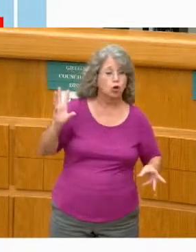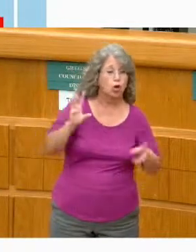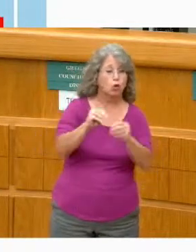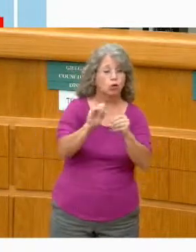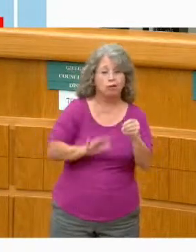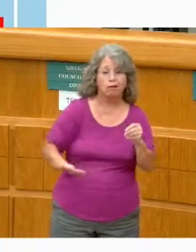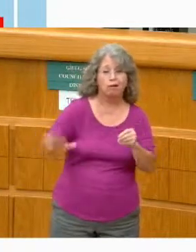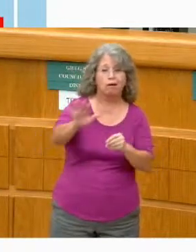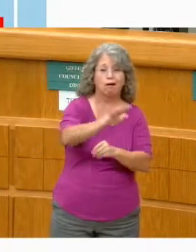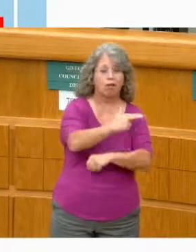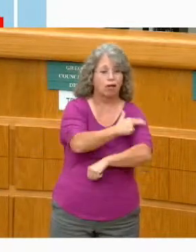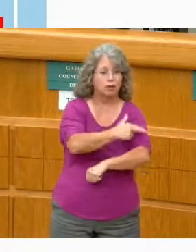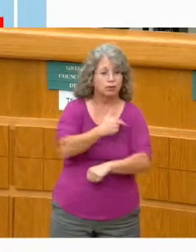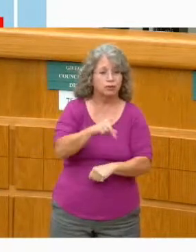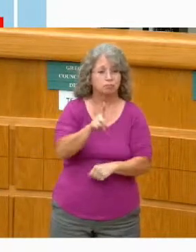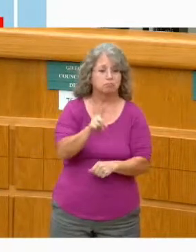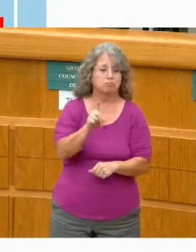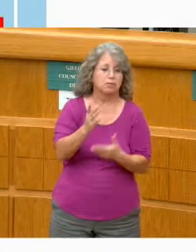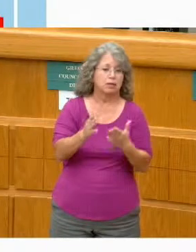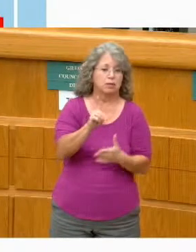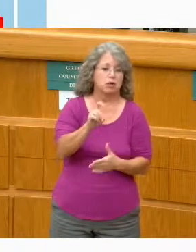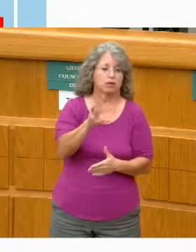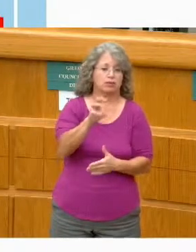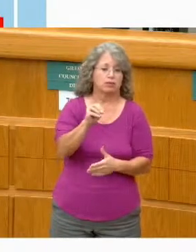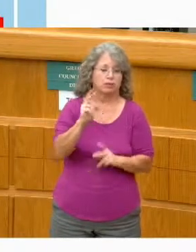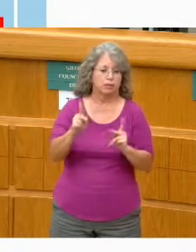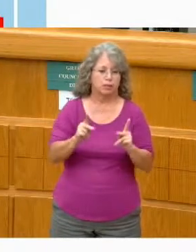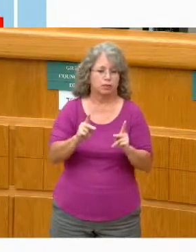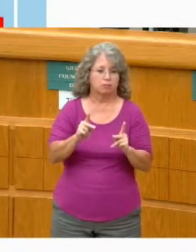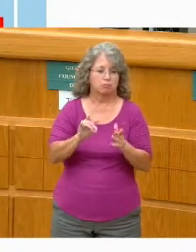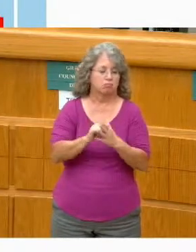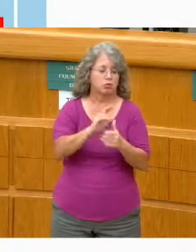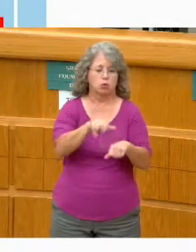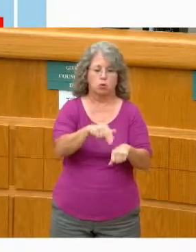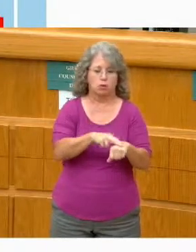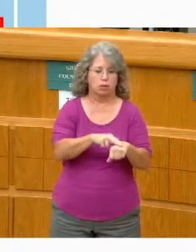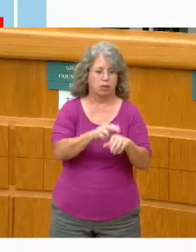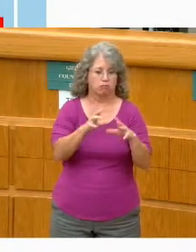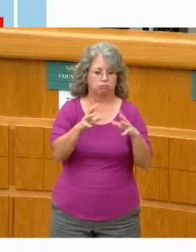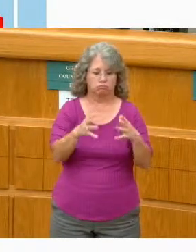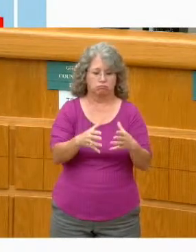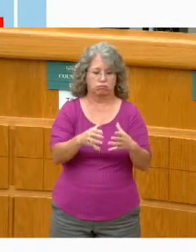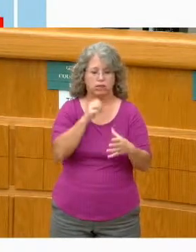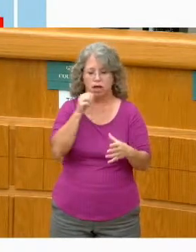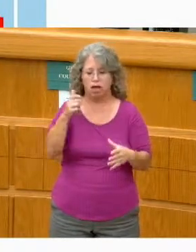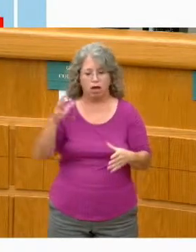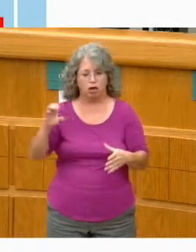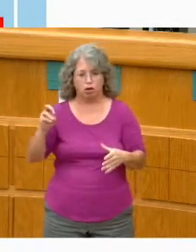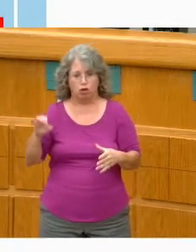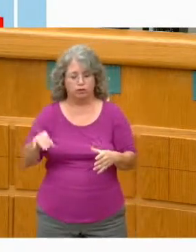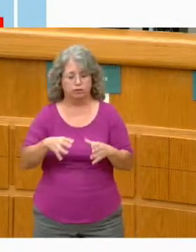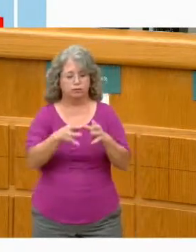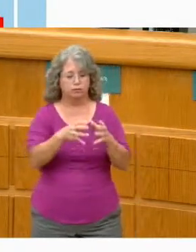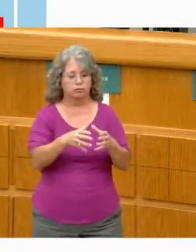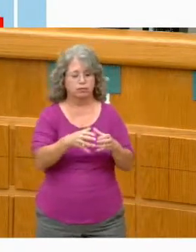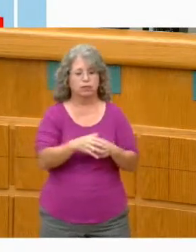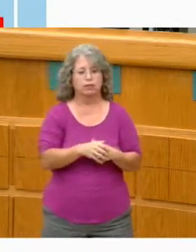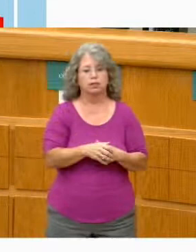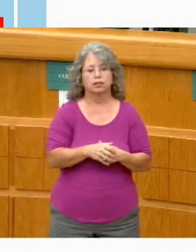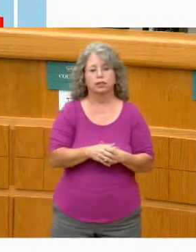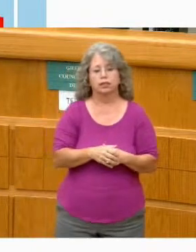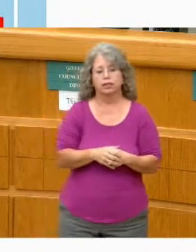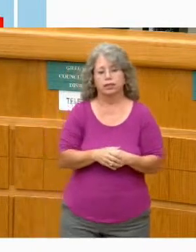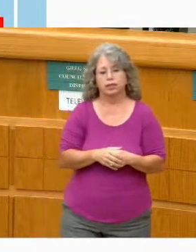care in the Coastal Bend area during normal times when there's not a lot of people needing ICU because of